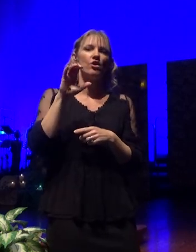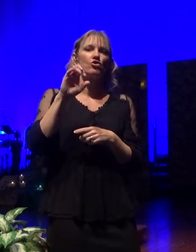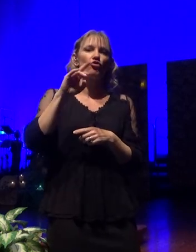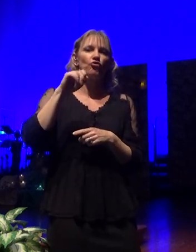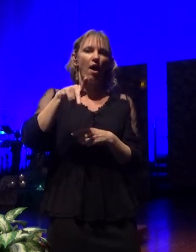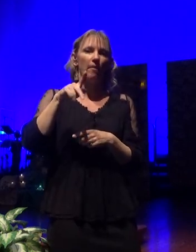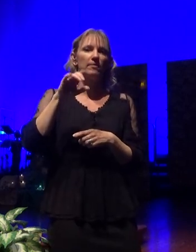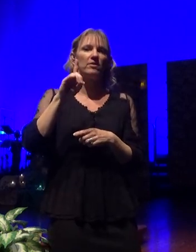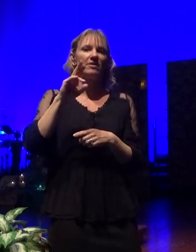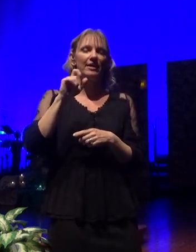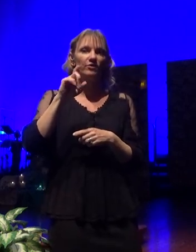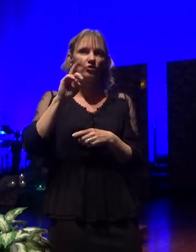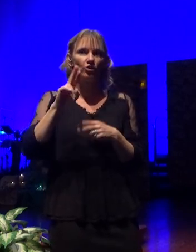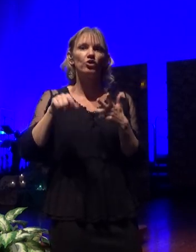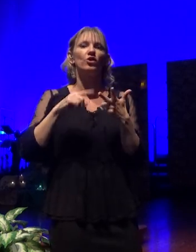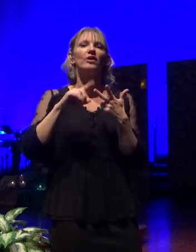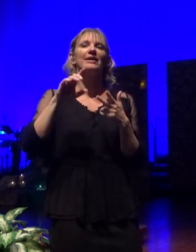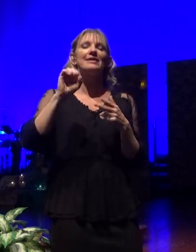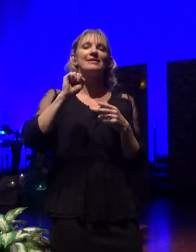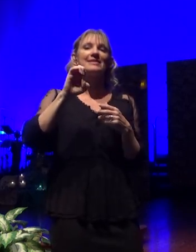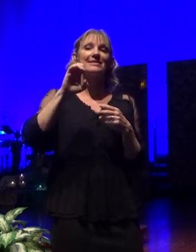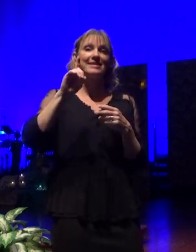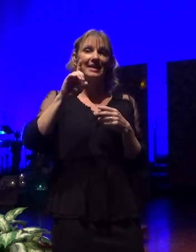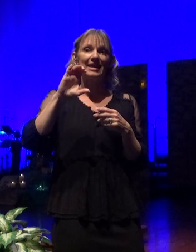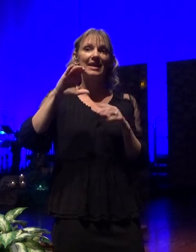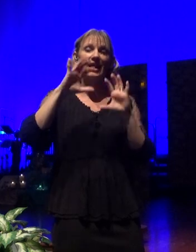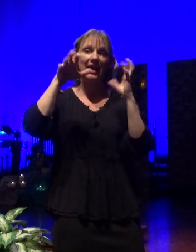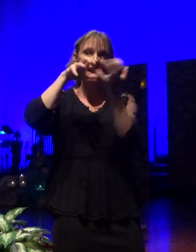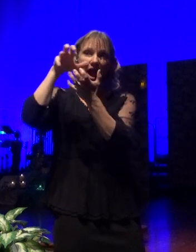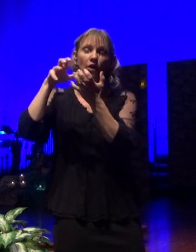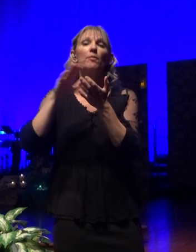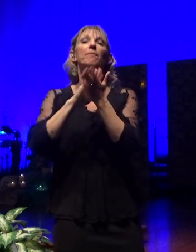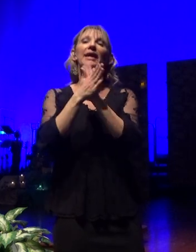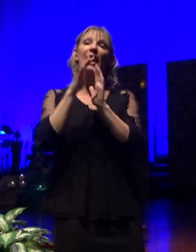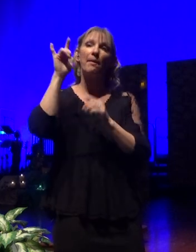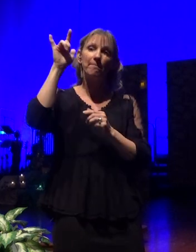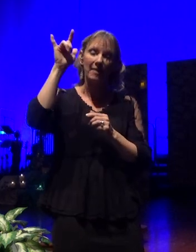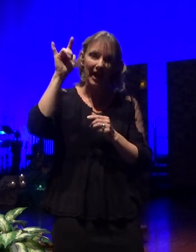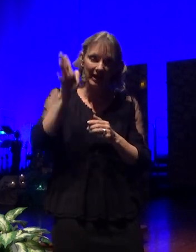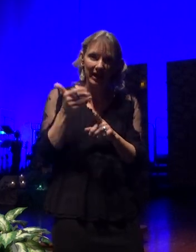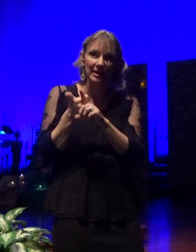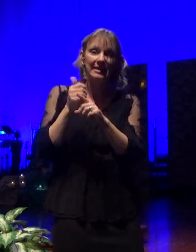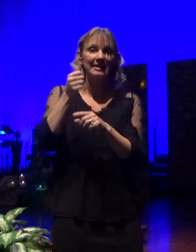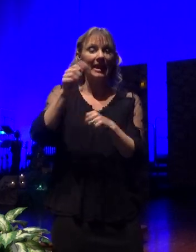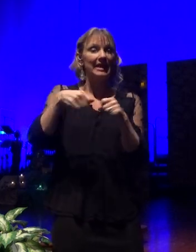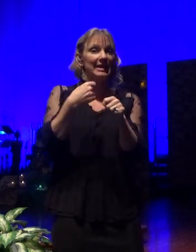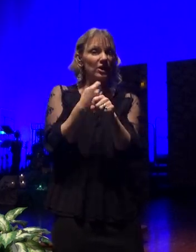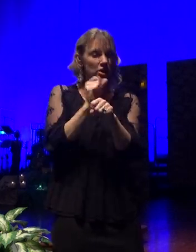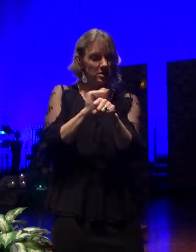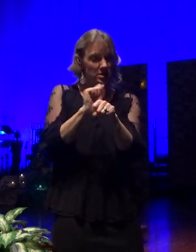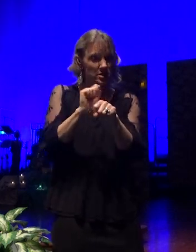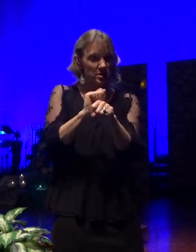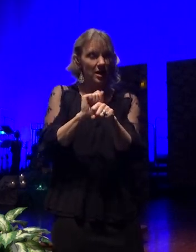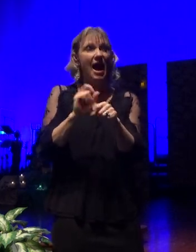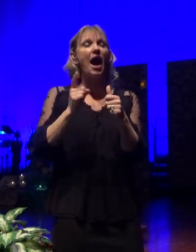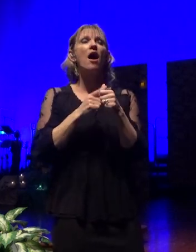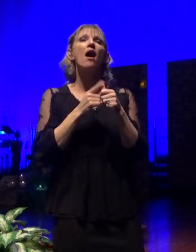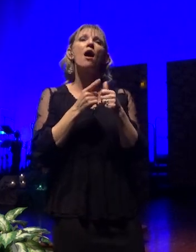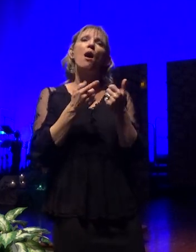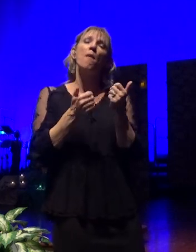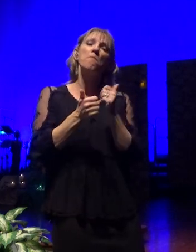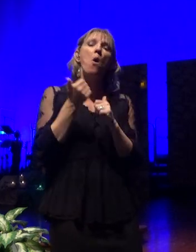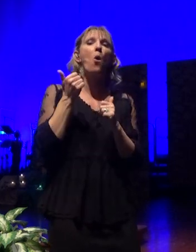even seed clouds. She did become a pilot. It took her 10 years of hard work, and at first it was mostly in